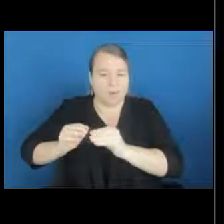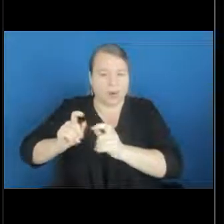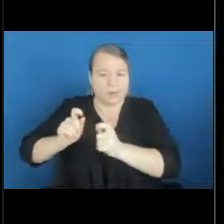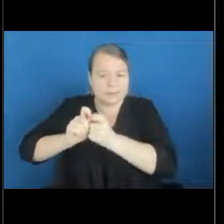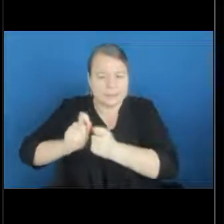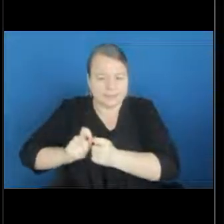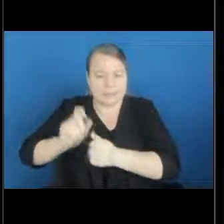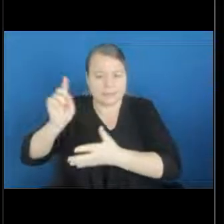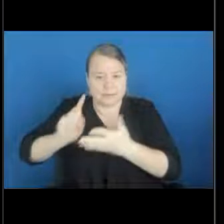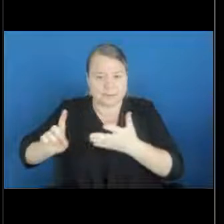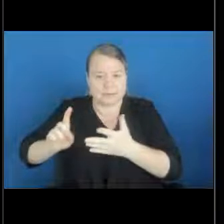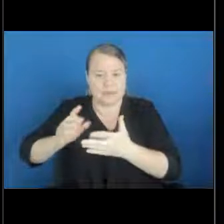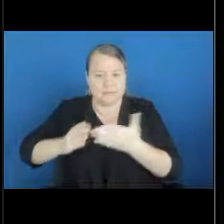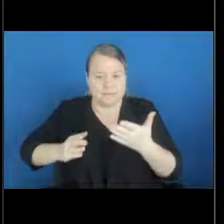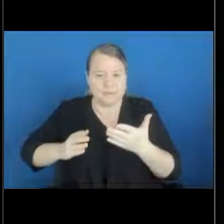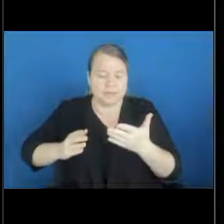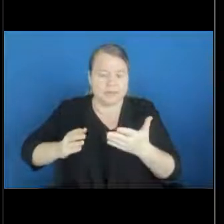phase.